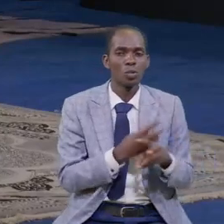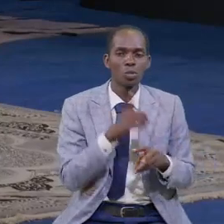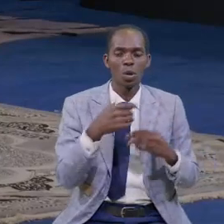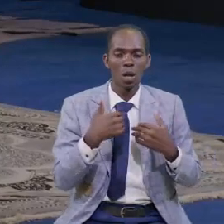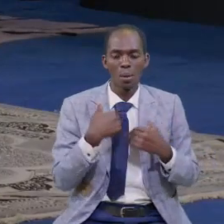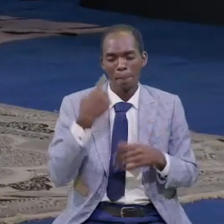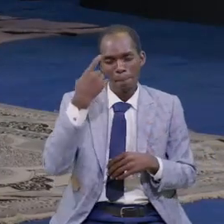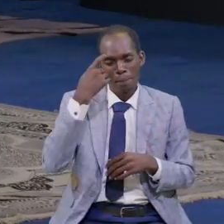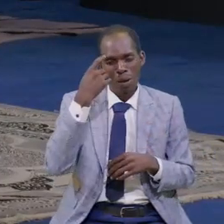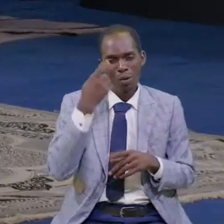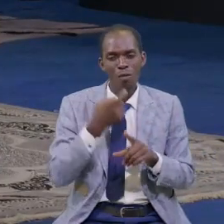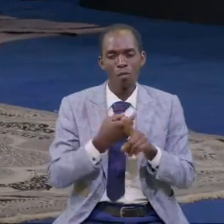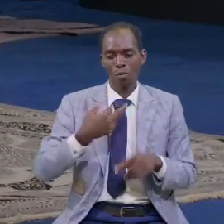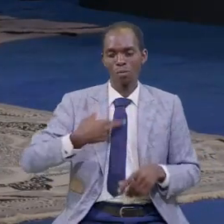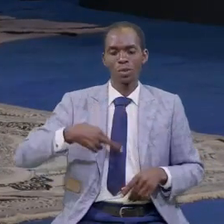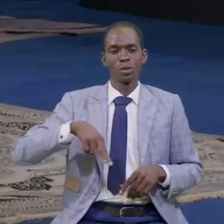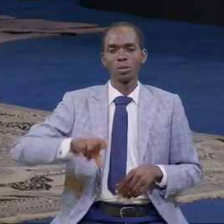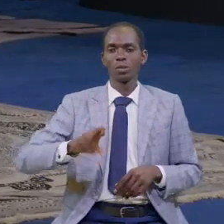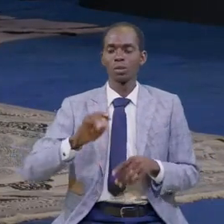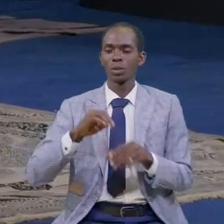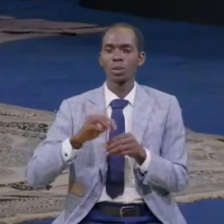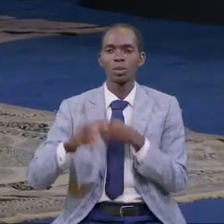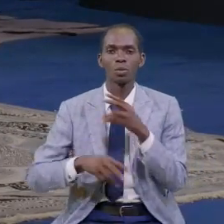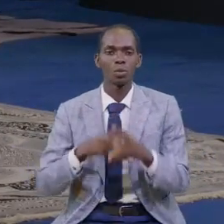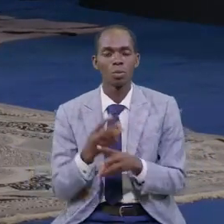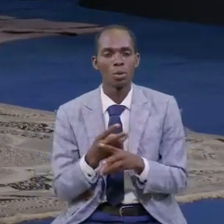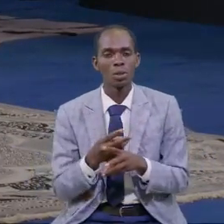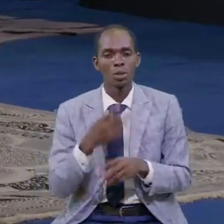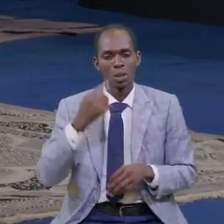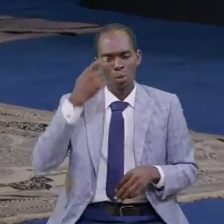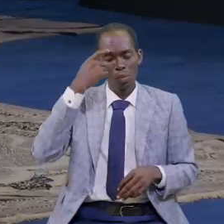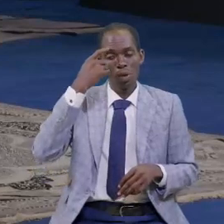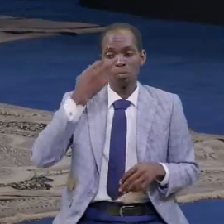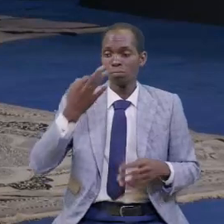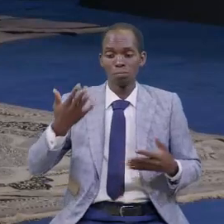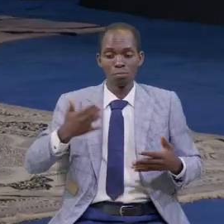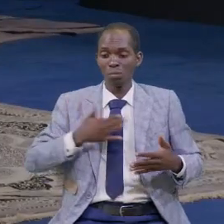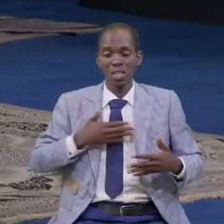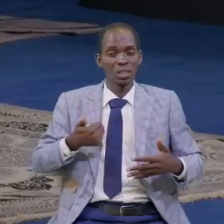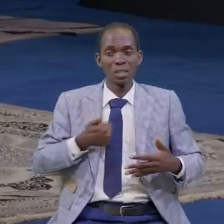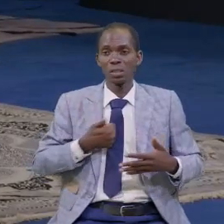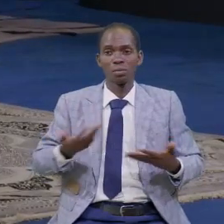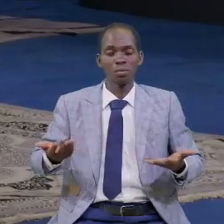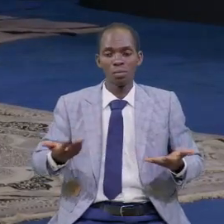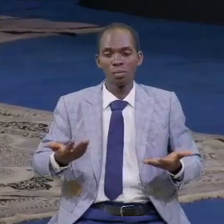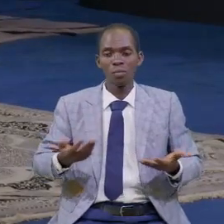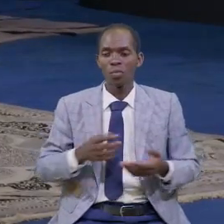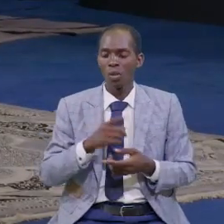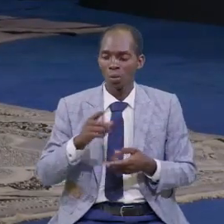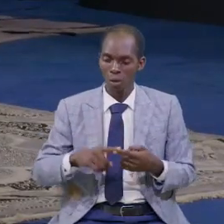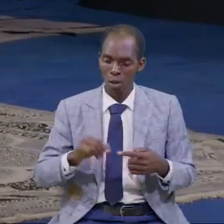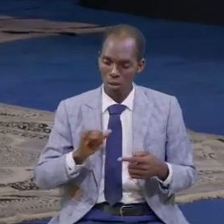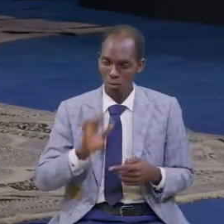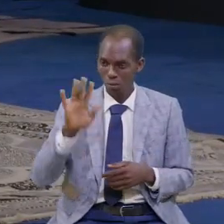mind of, allow me, that dear mommy, when I was growing up, I used